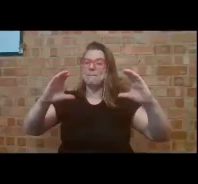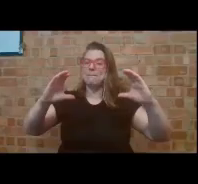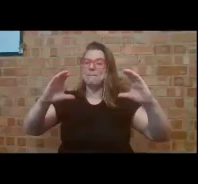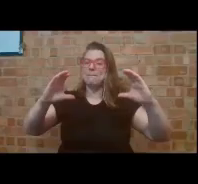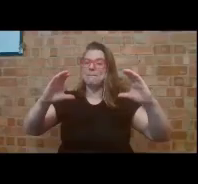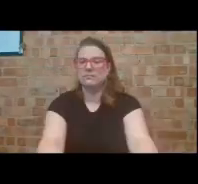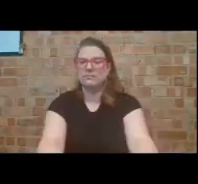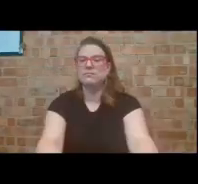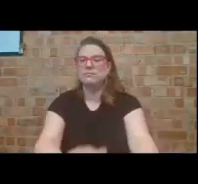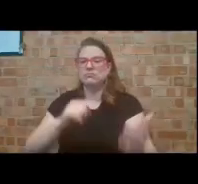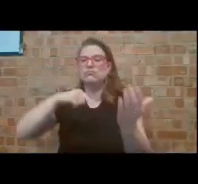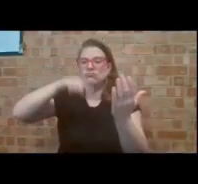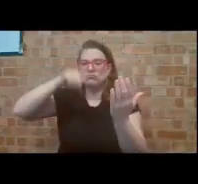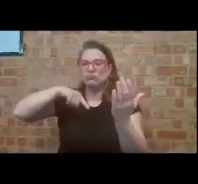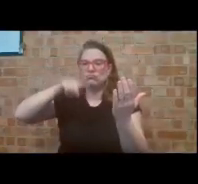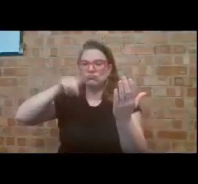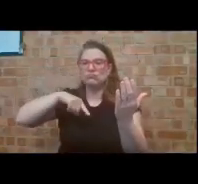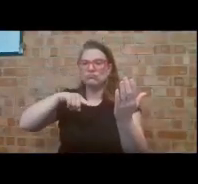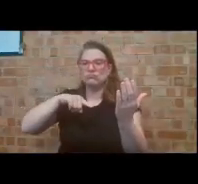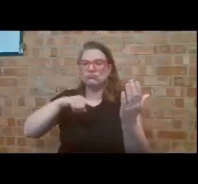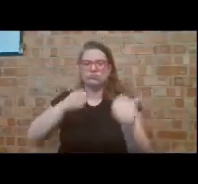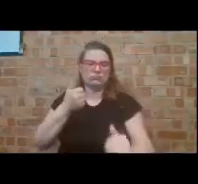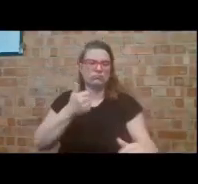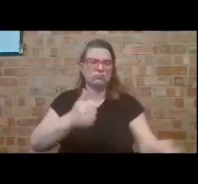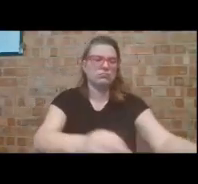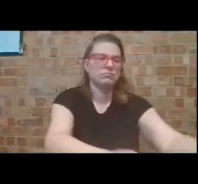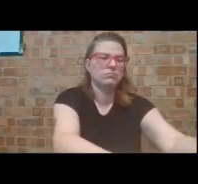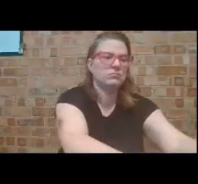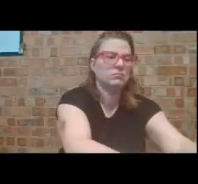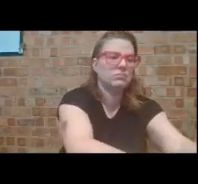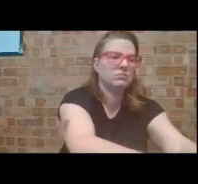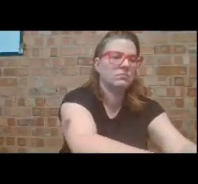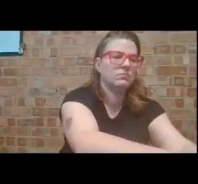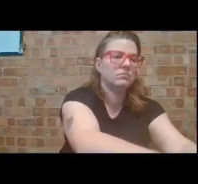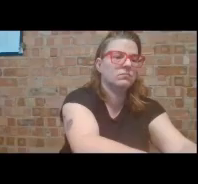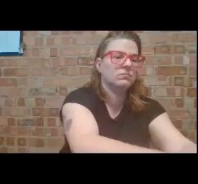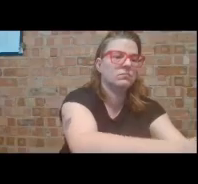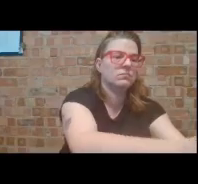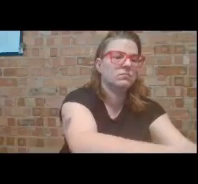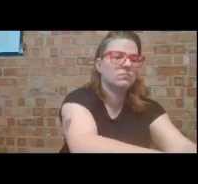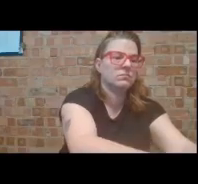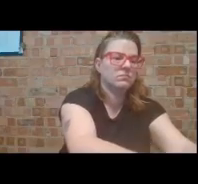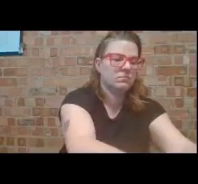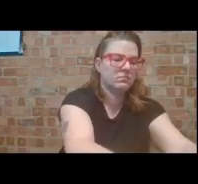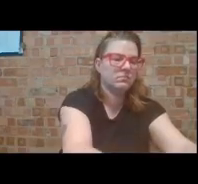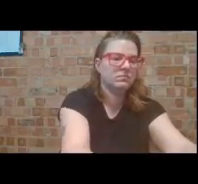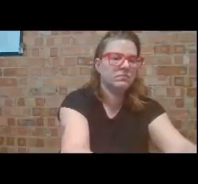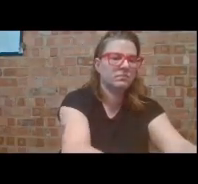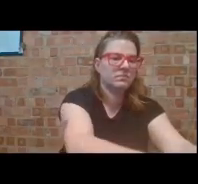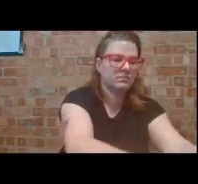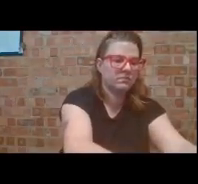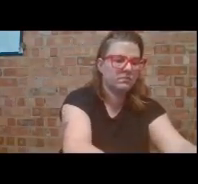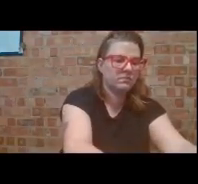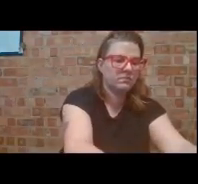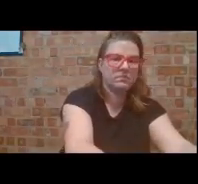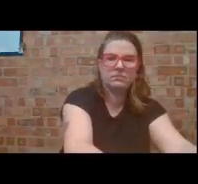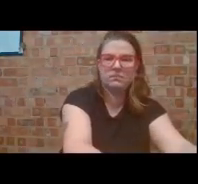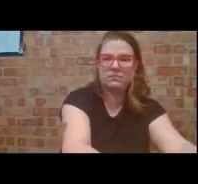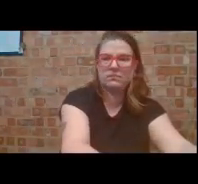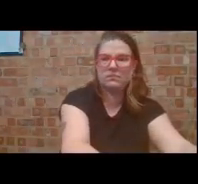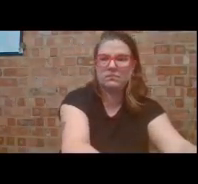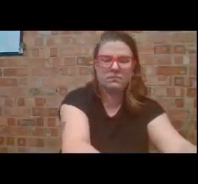screen. You've got the options, you scroll down, you've got the zoom region here. And on the zoom region, you've got options for either full screen or window